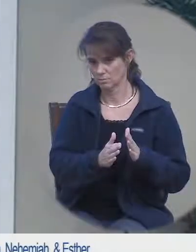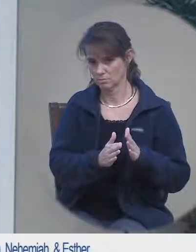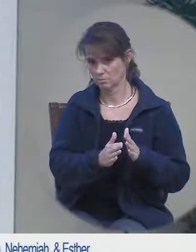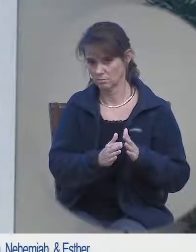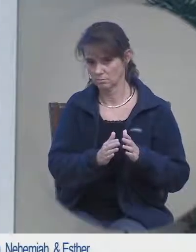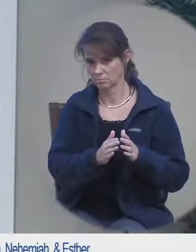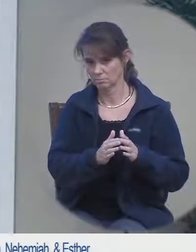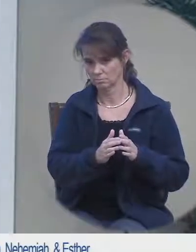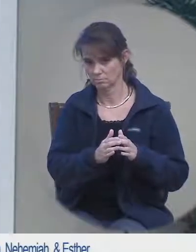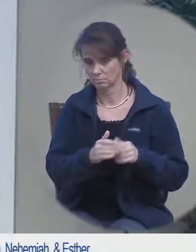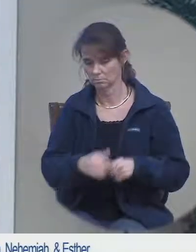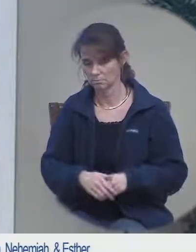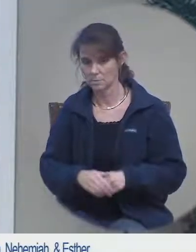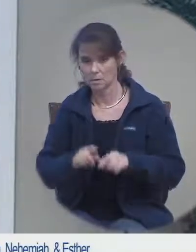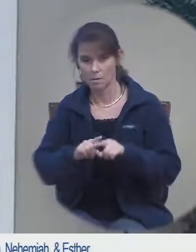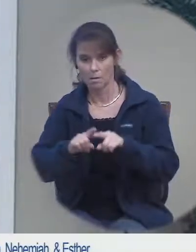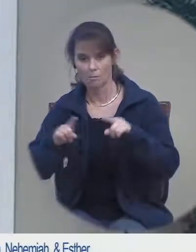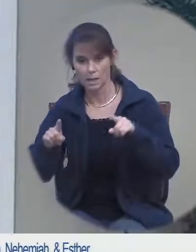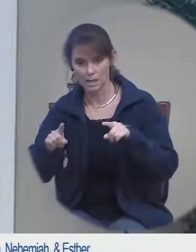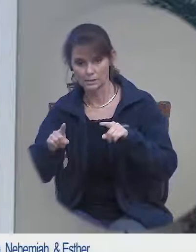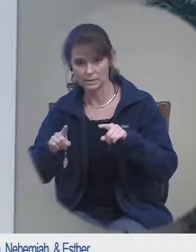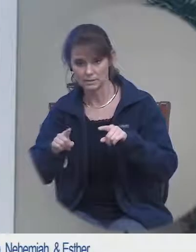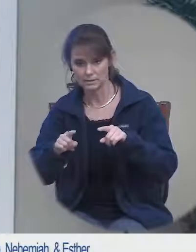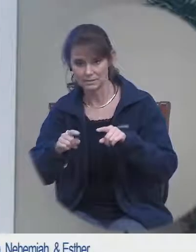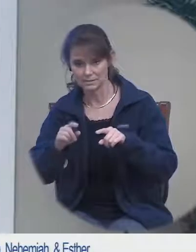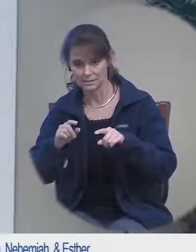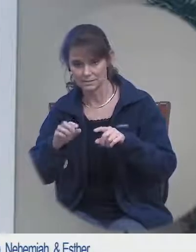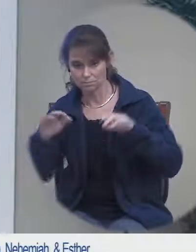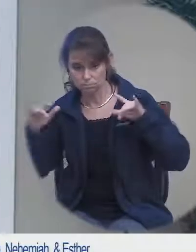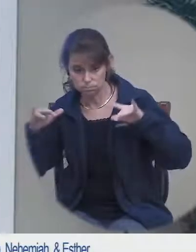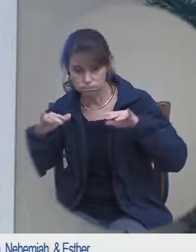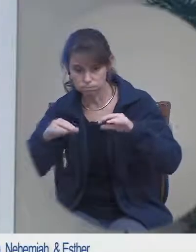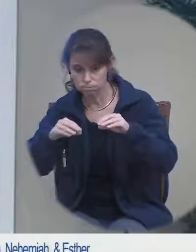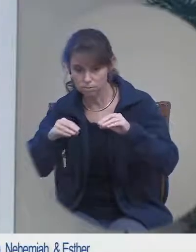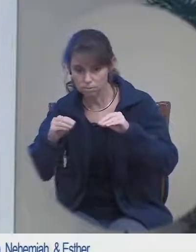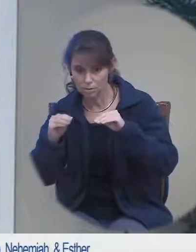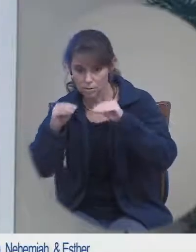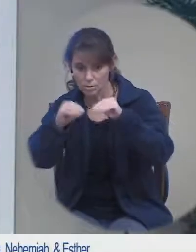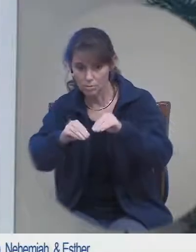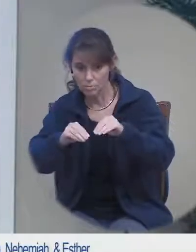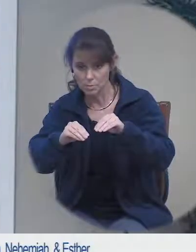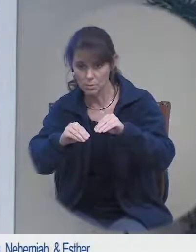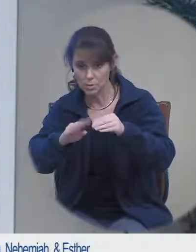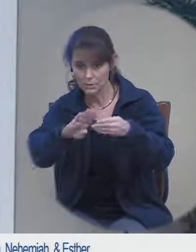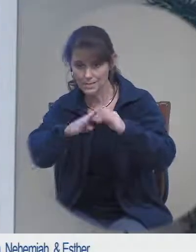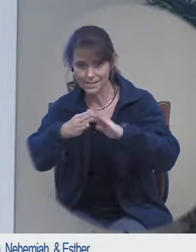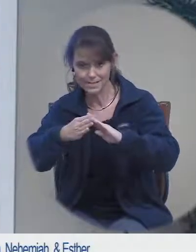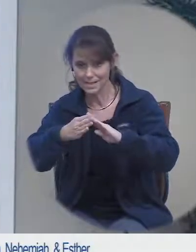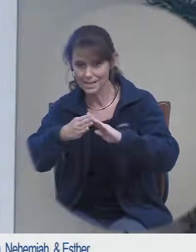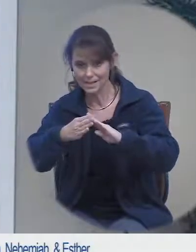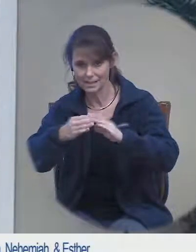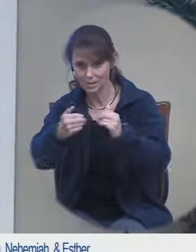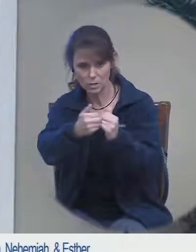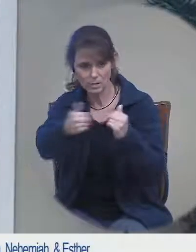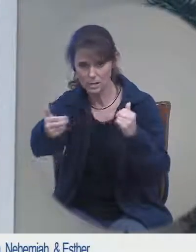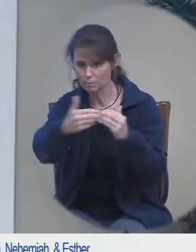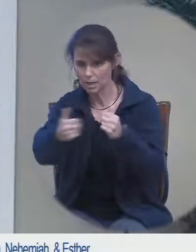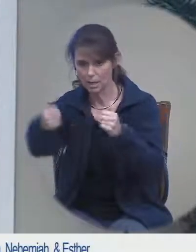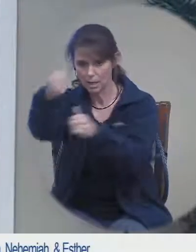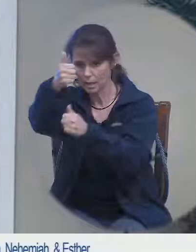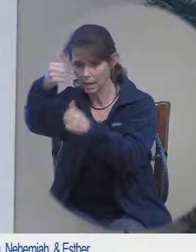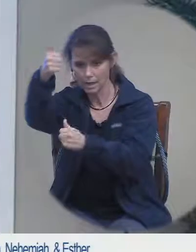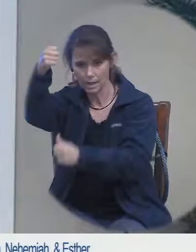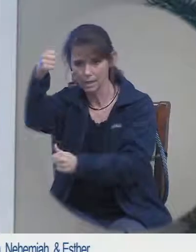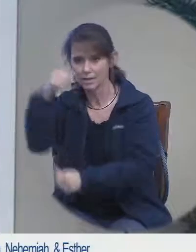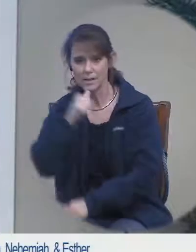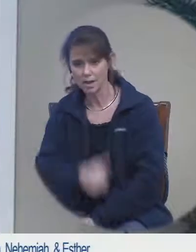the surrounding cities, we see the Levites, we see the priests. They're all living in amongst the people. They do not isolate themselves from